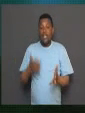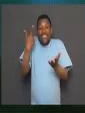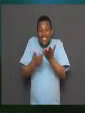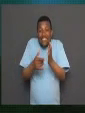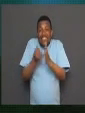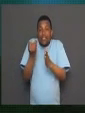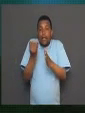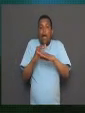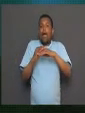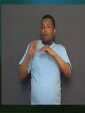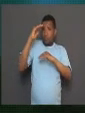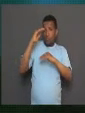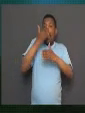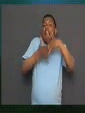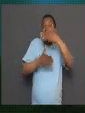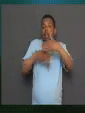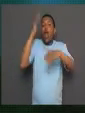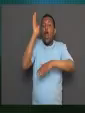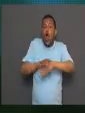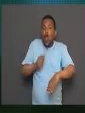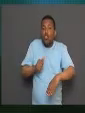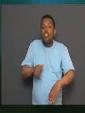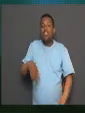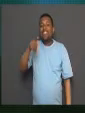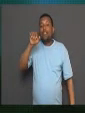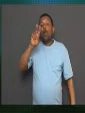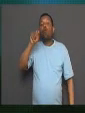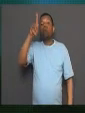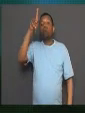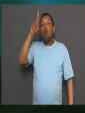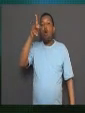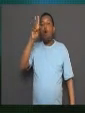Its upper limit is called the stratopause.